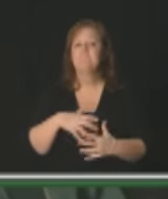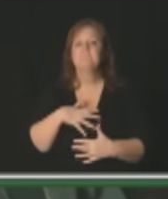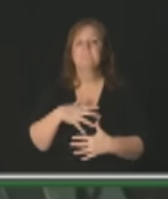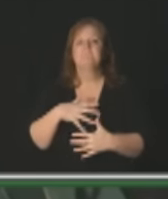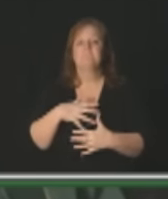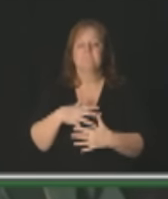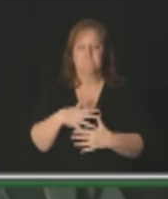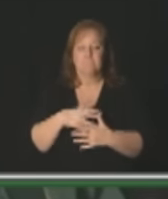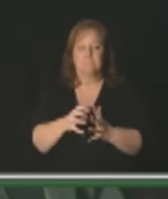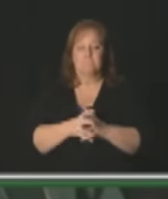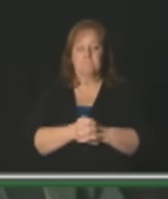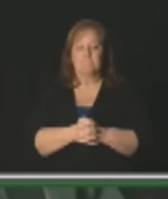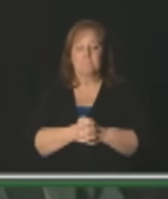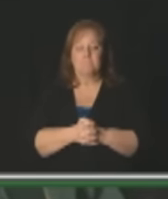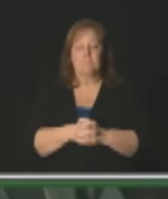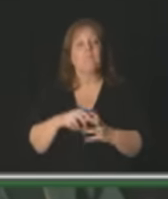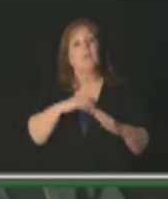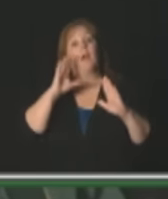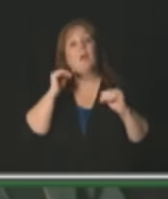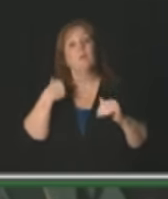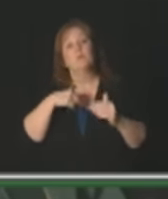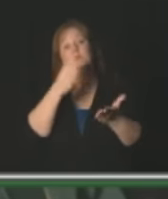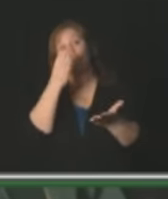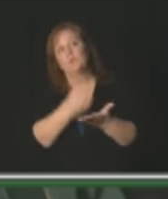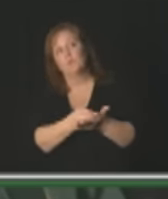And I hope we have proven to you